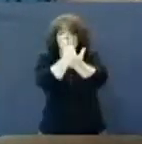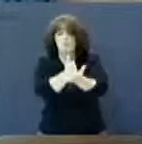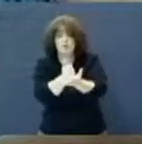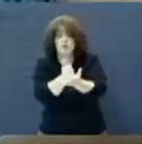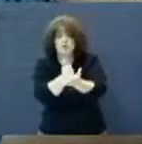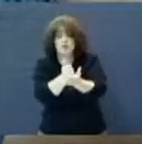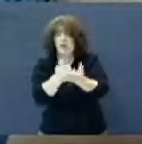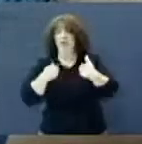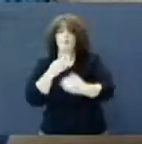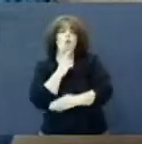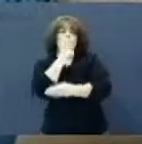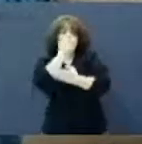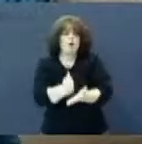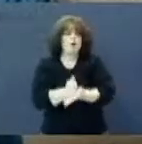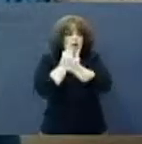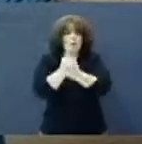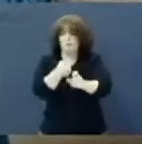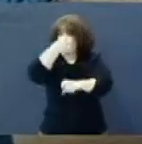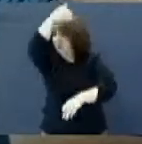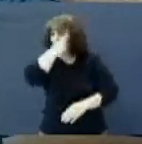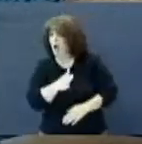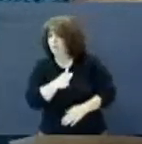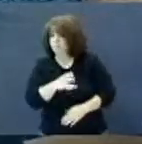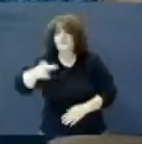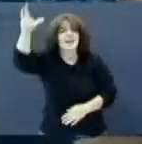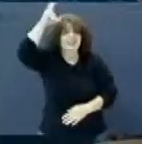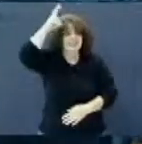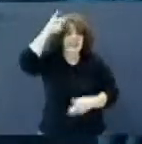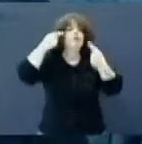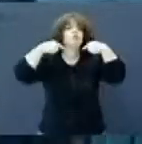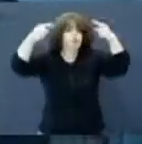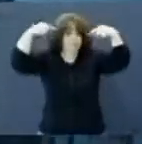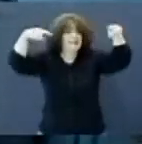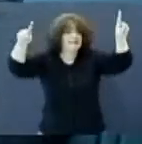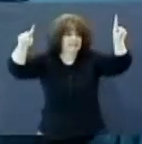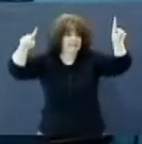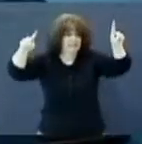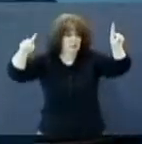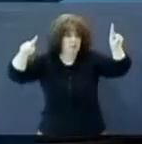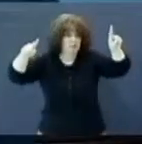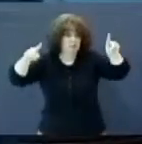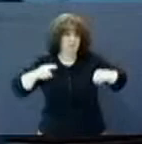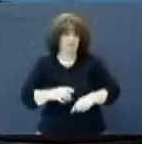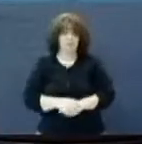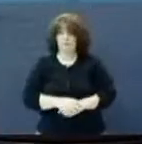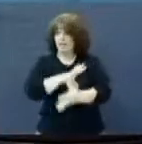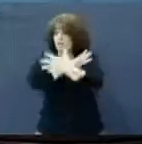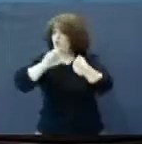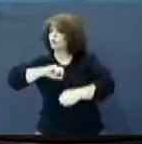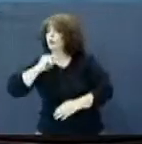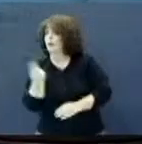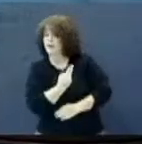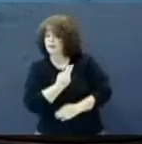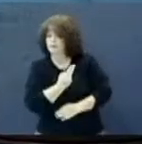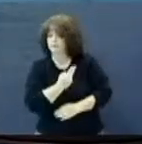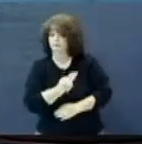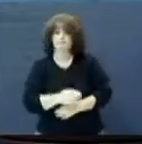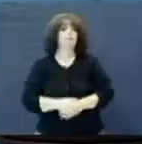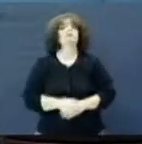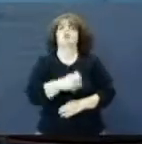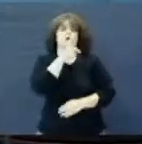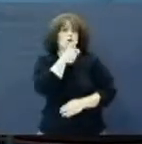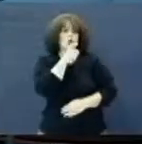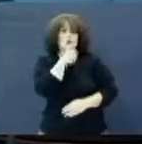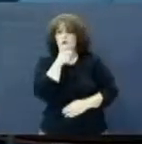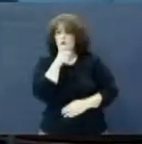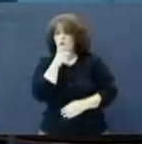real help, he'll be successful. God help us this morning. Who's going to